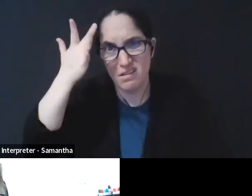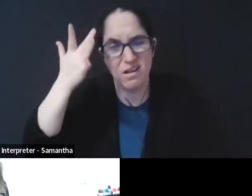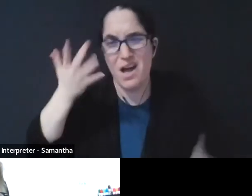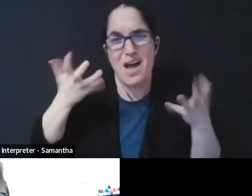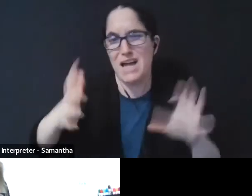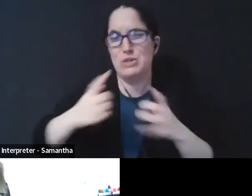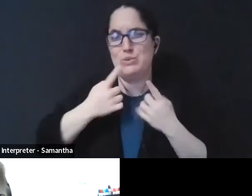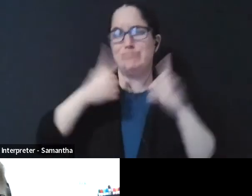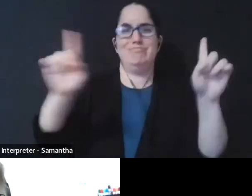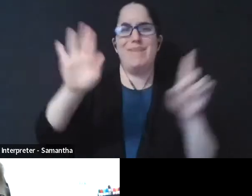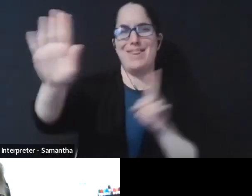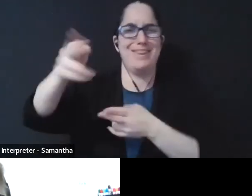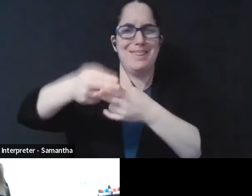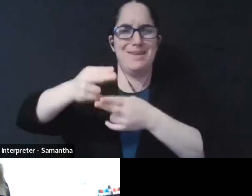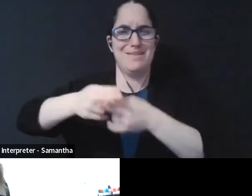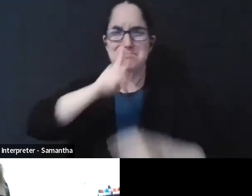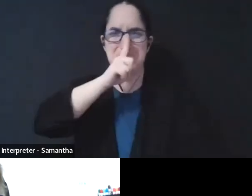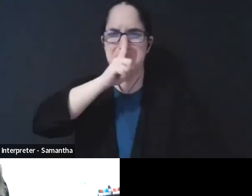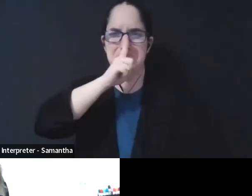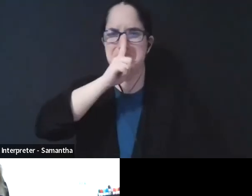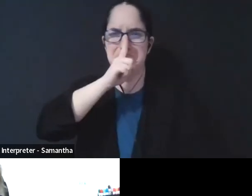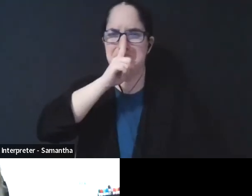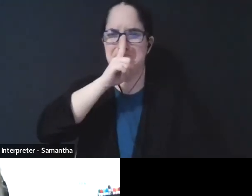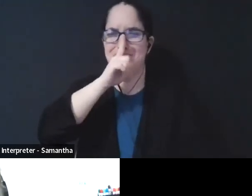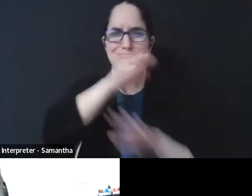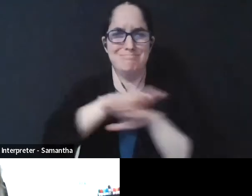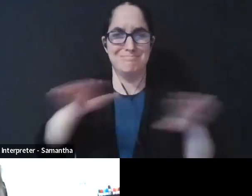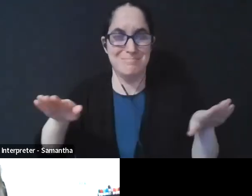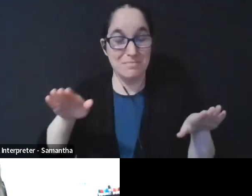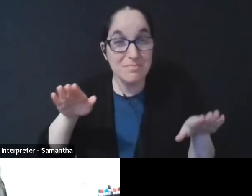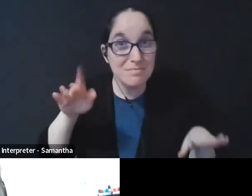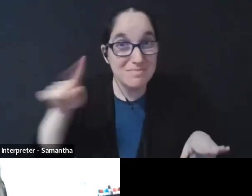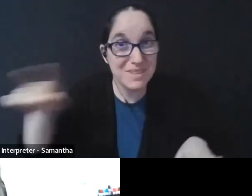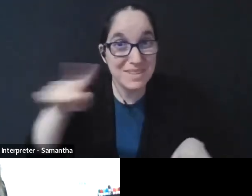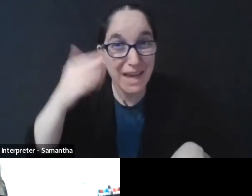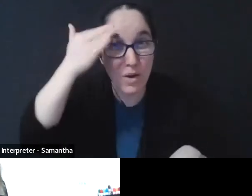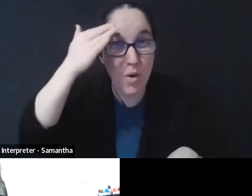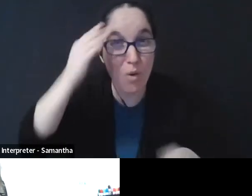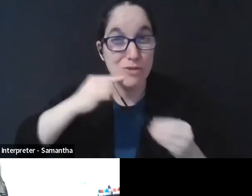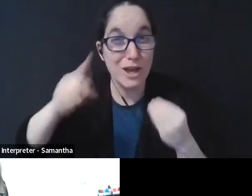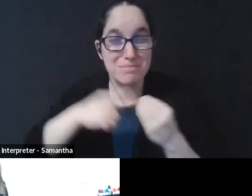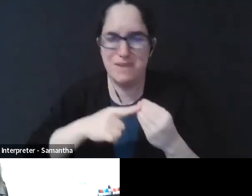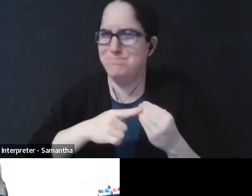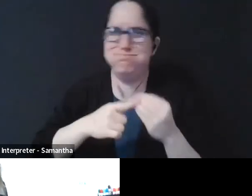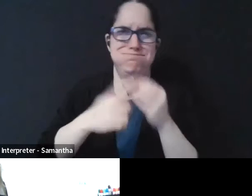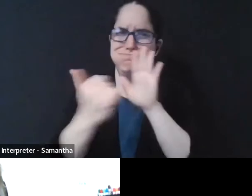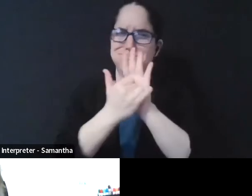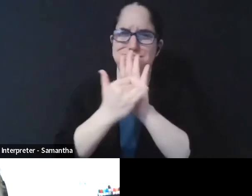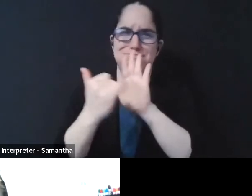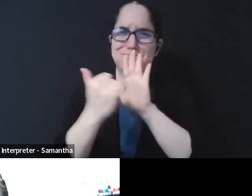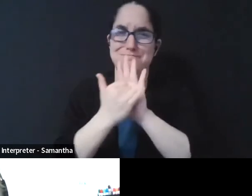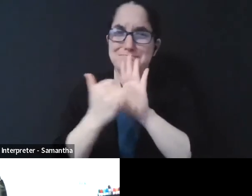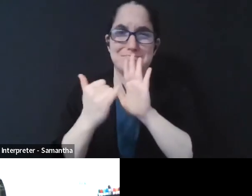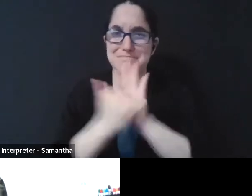names, that basically really showed that they don't know what they're talking about, not only in